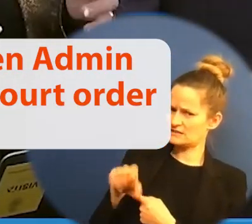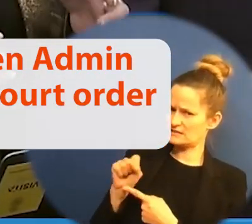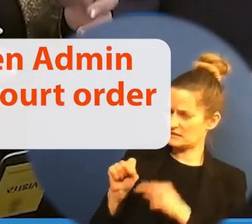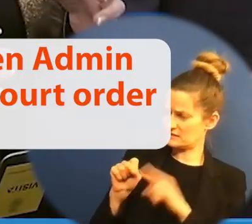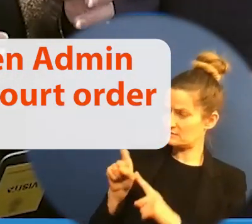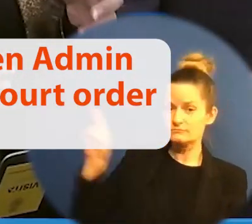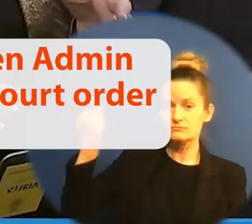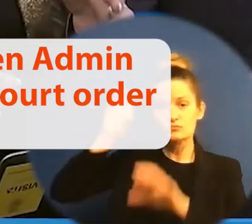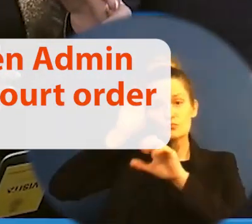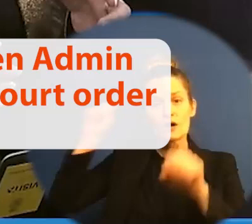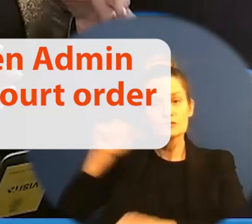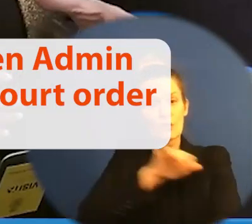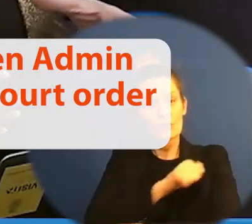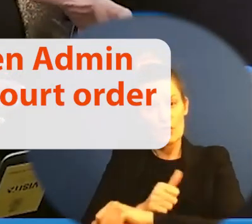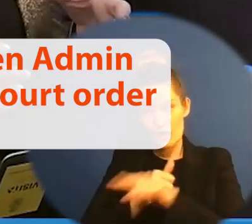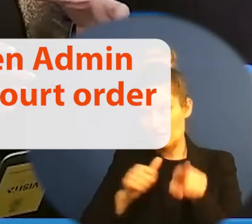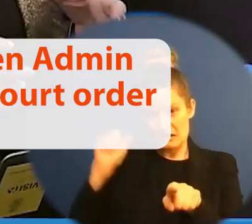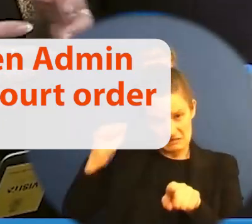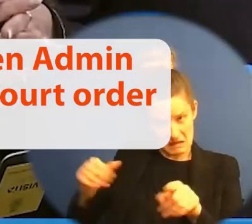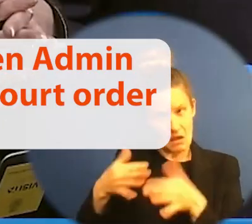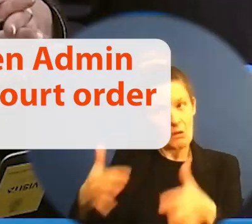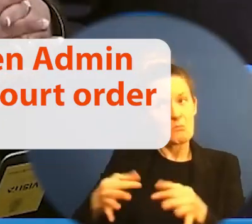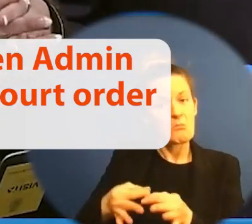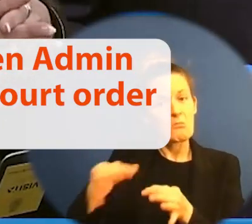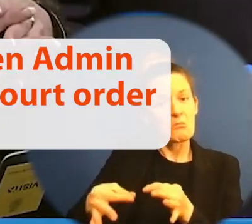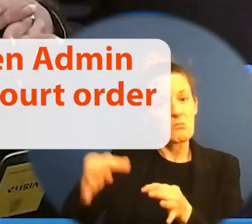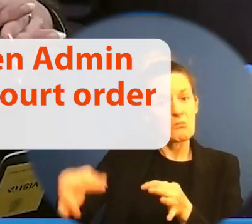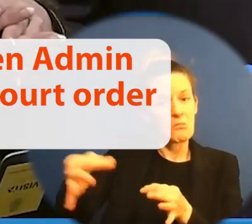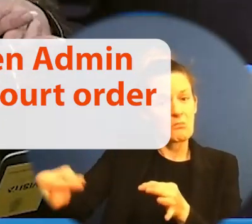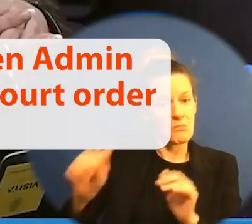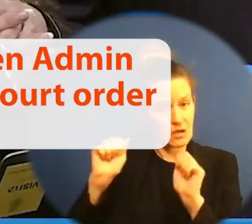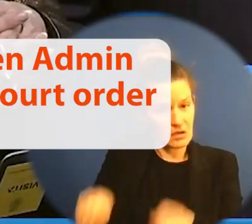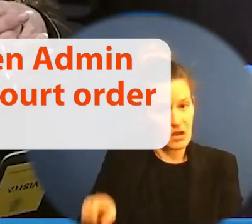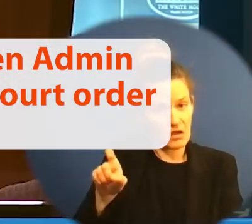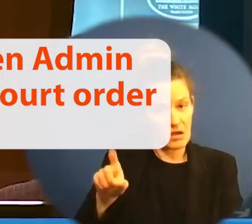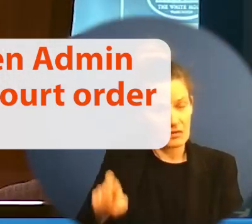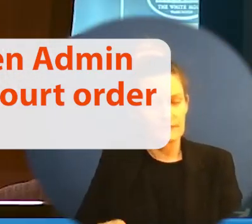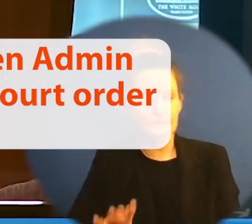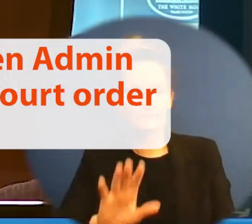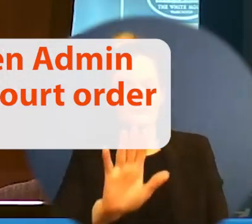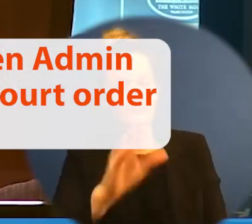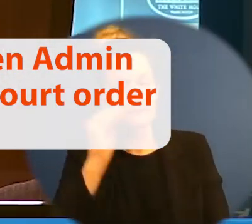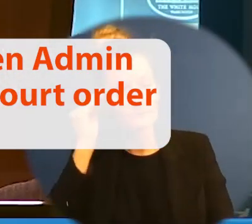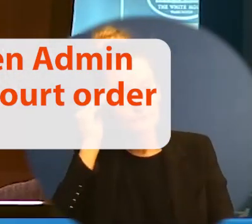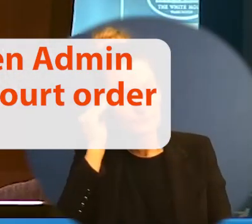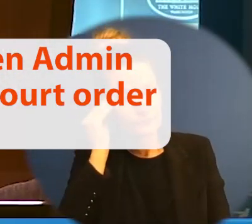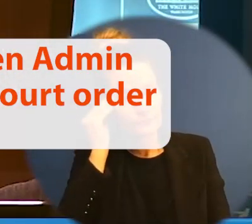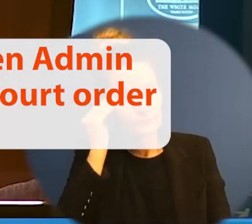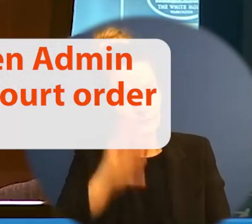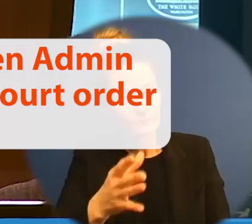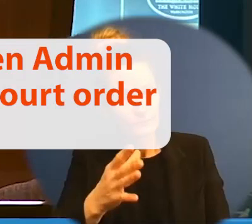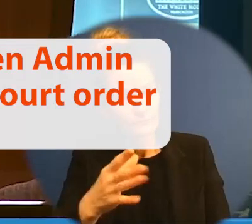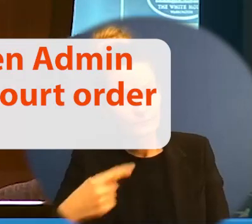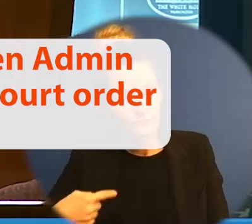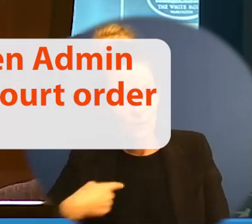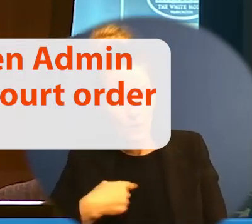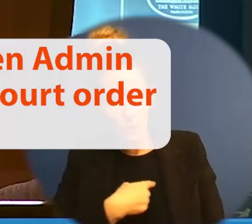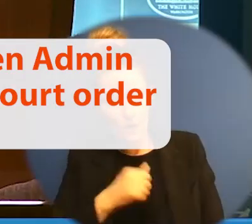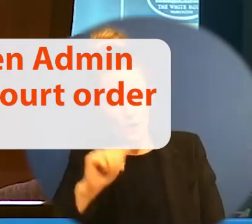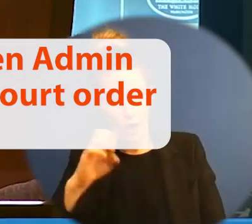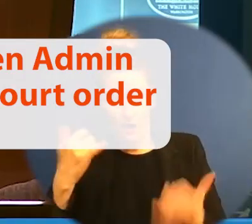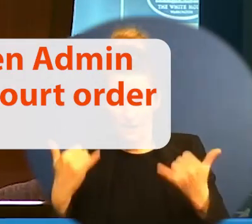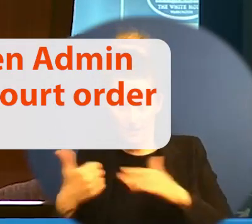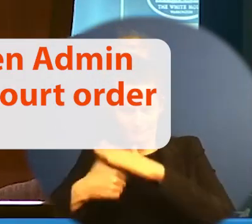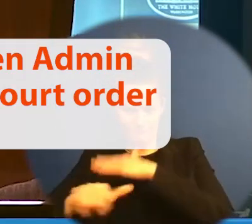within the president's authority to do that? So look, we remained under a court order to lift Title 42. That is a court